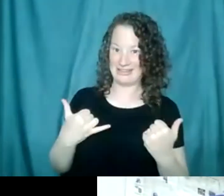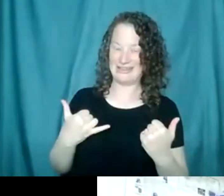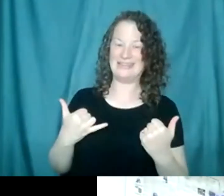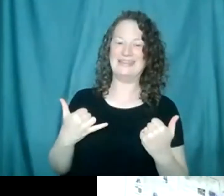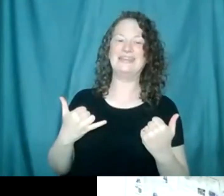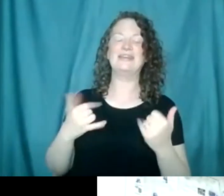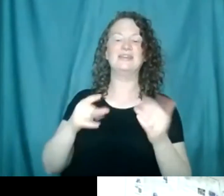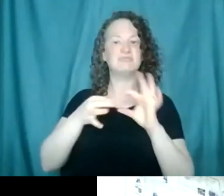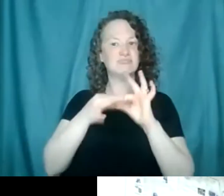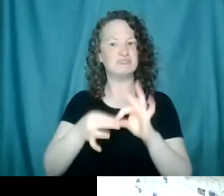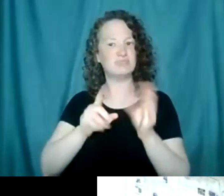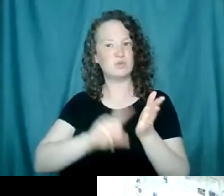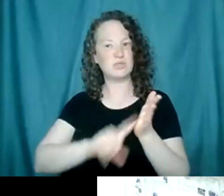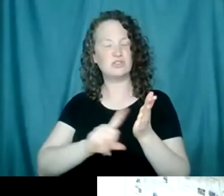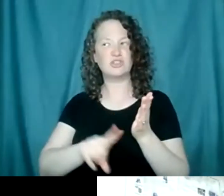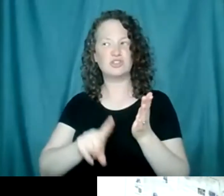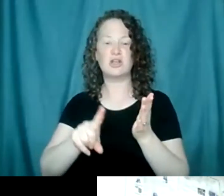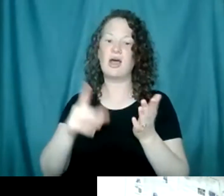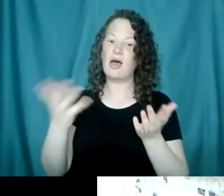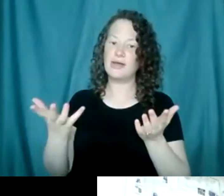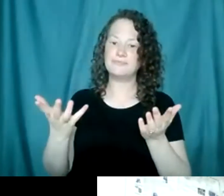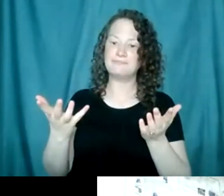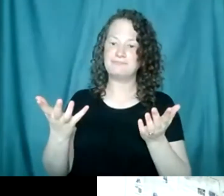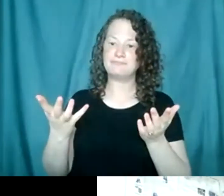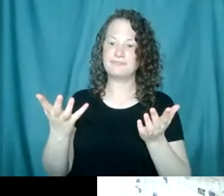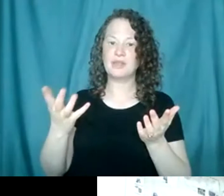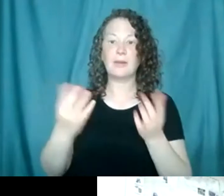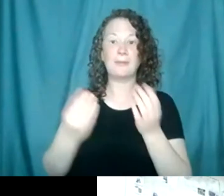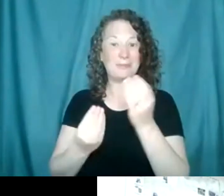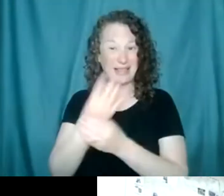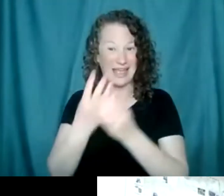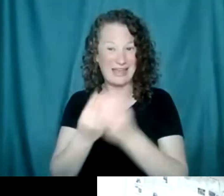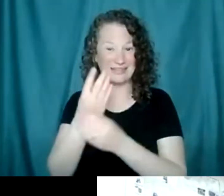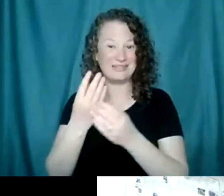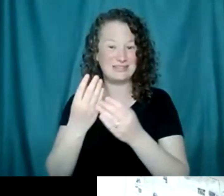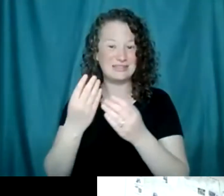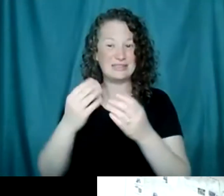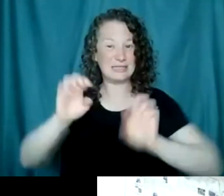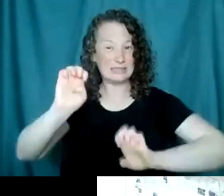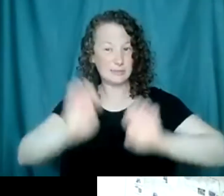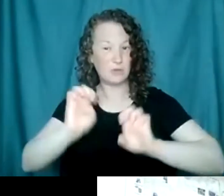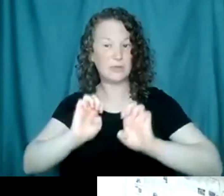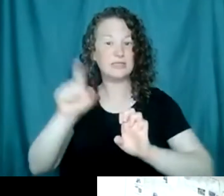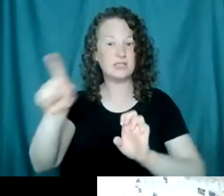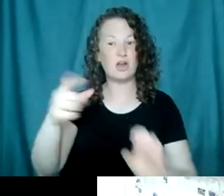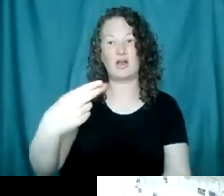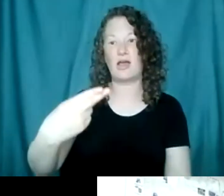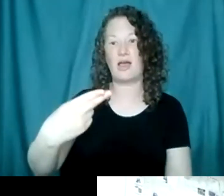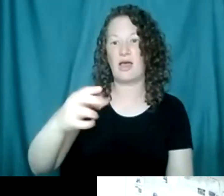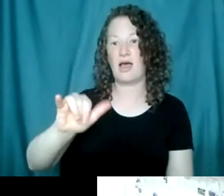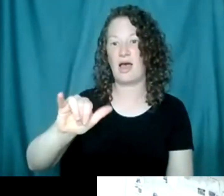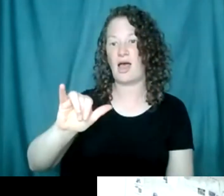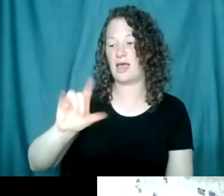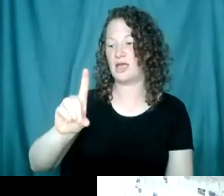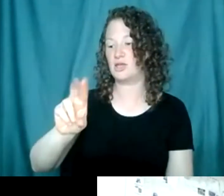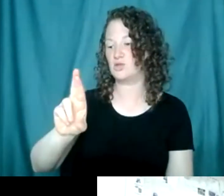that's being done, a lot of the plant growth experiments that are done currently are hydroponic based,